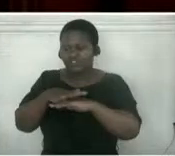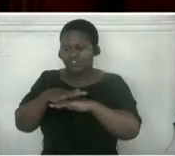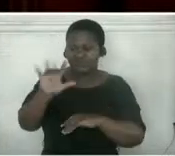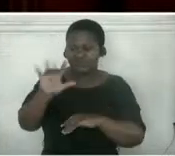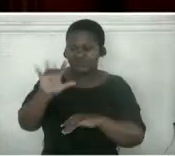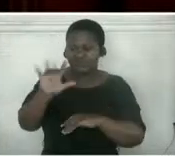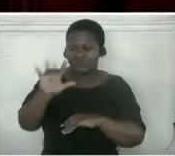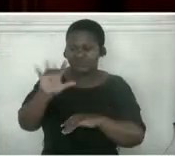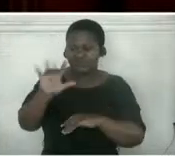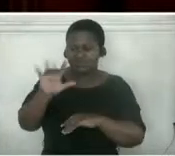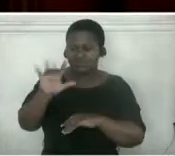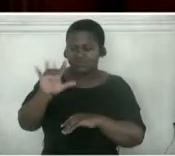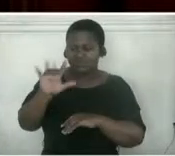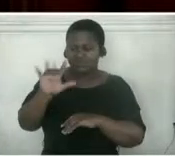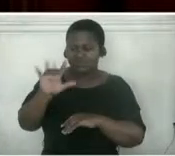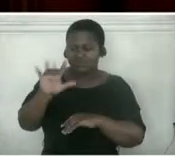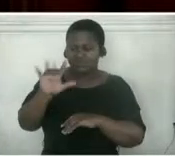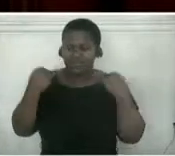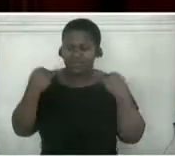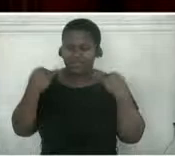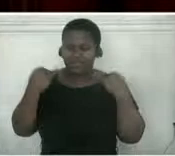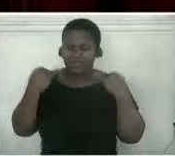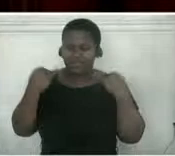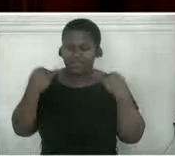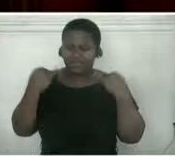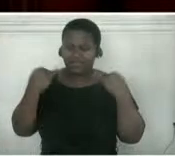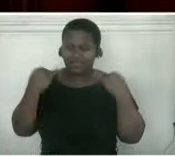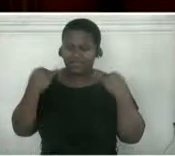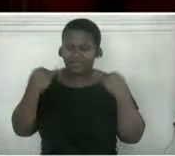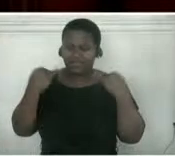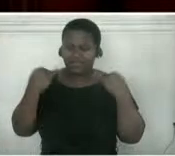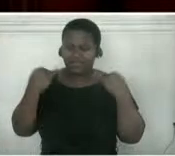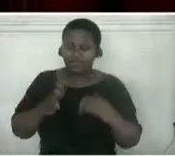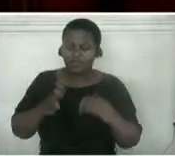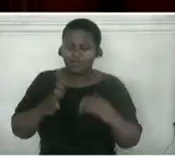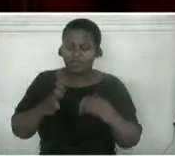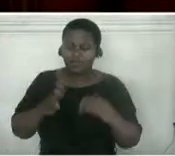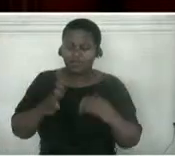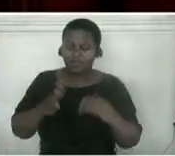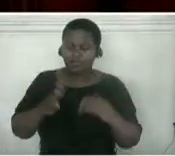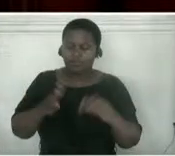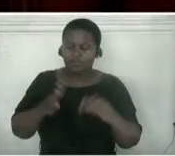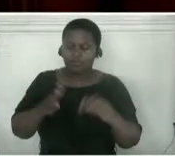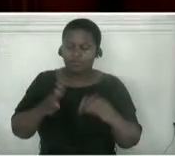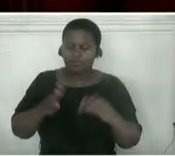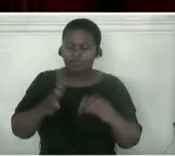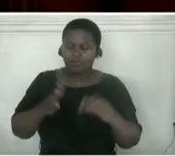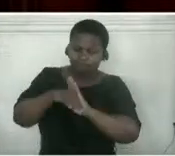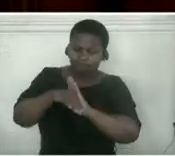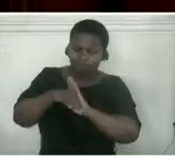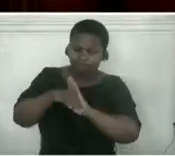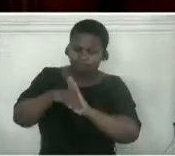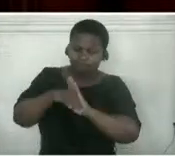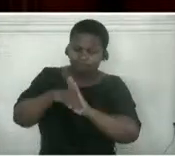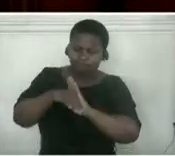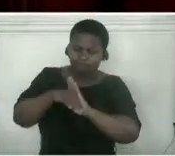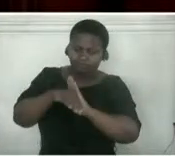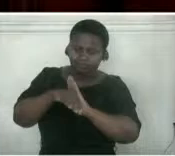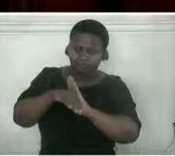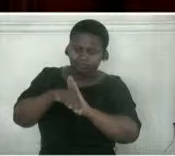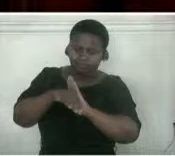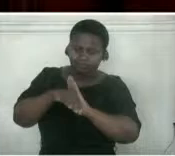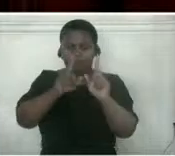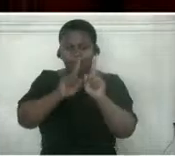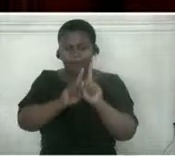375. We still wish to encourage our citizens to reduce the pressure on the healthcare sector by